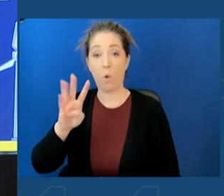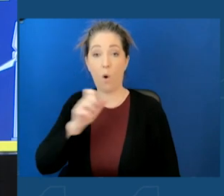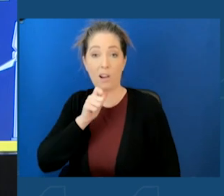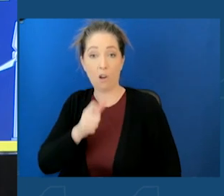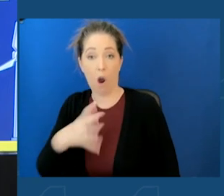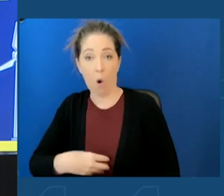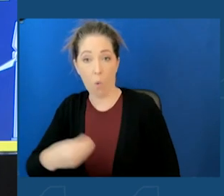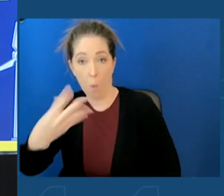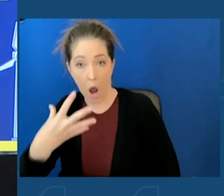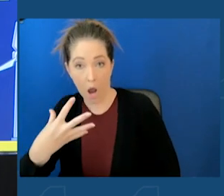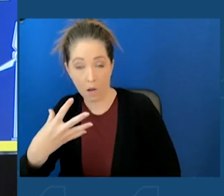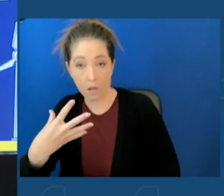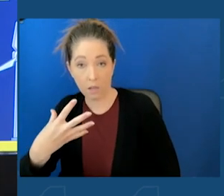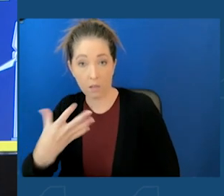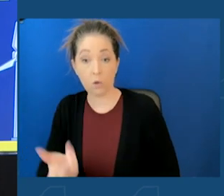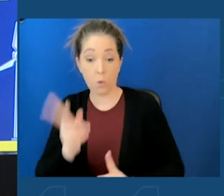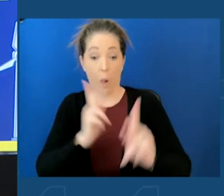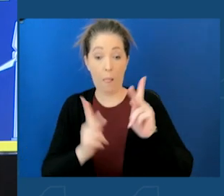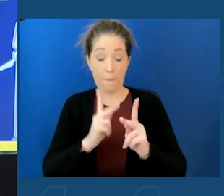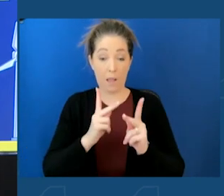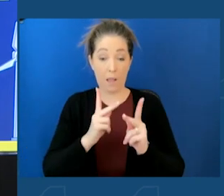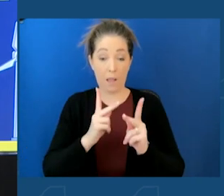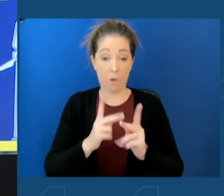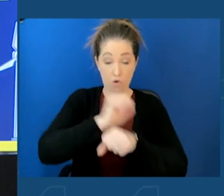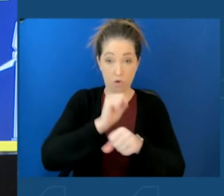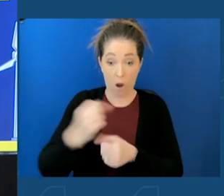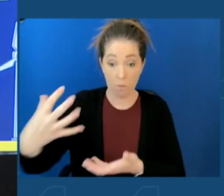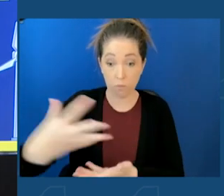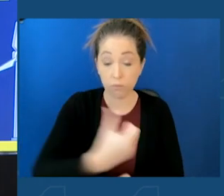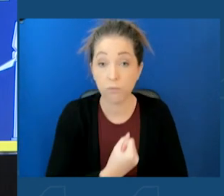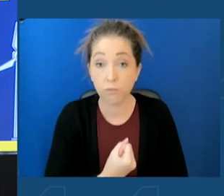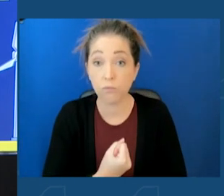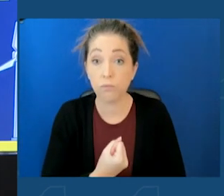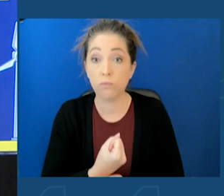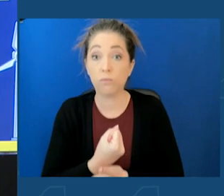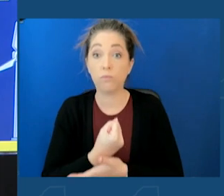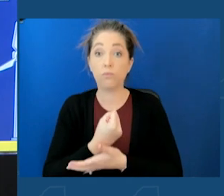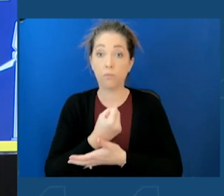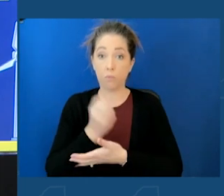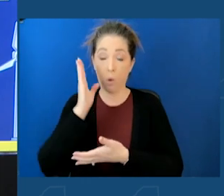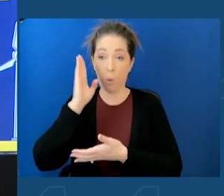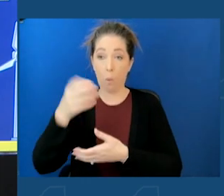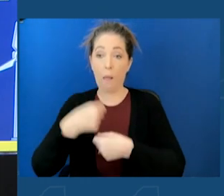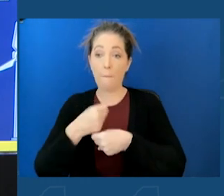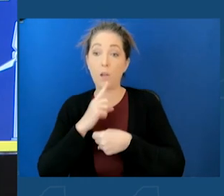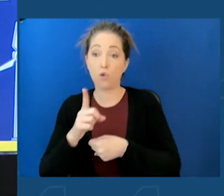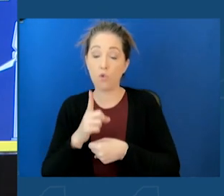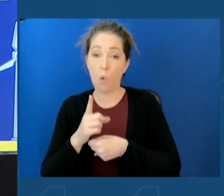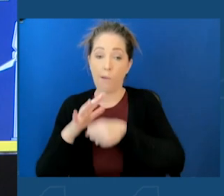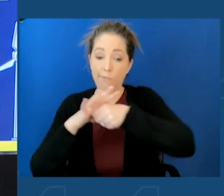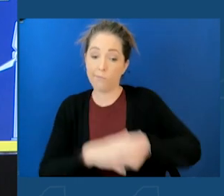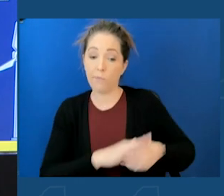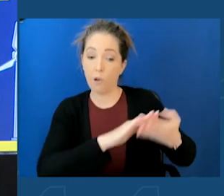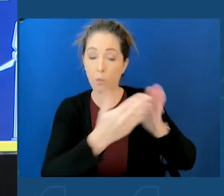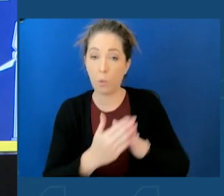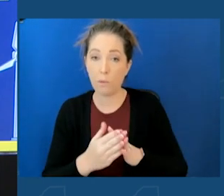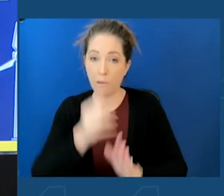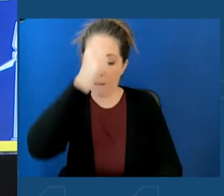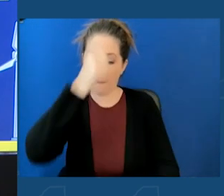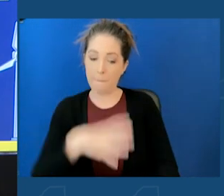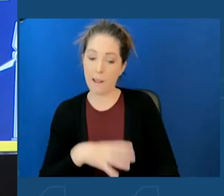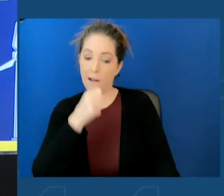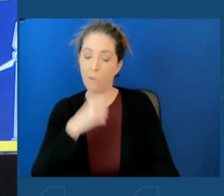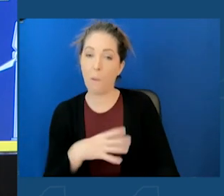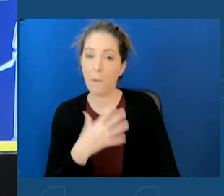So the people that are going to get these jobs, we're going to make sure that we go to disadvantaged communities, men and women of color, so we can